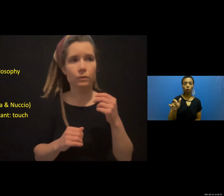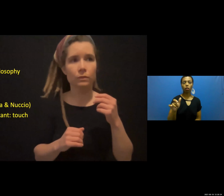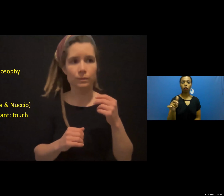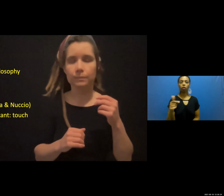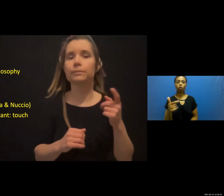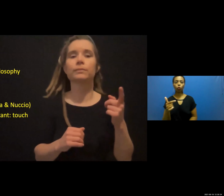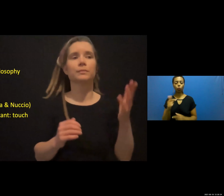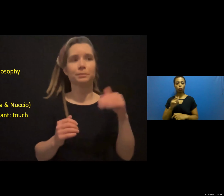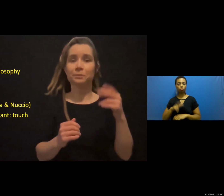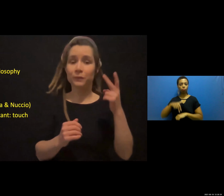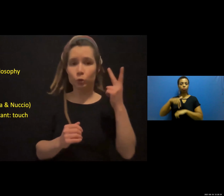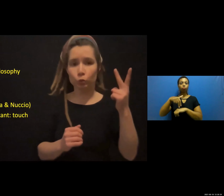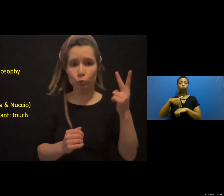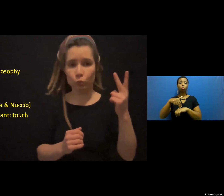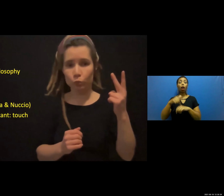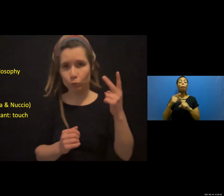co-navigator.